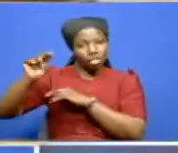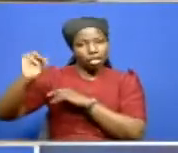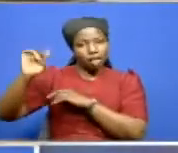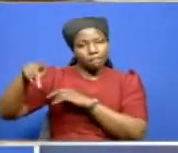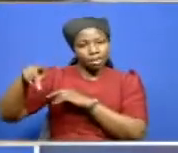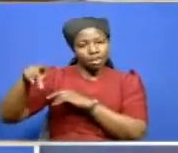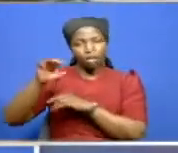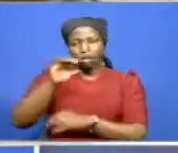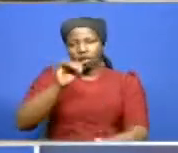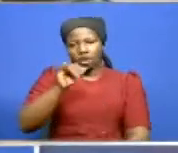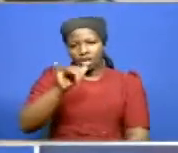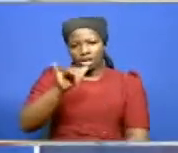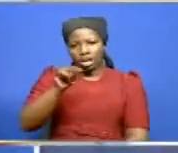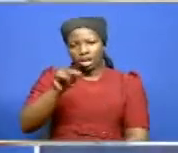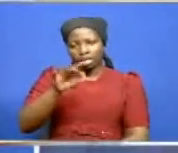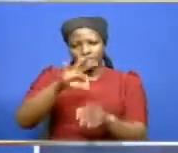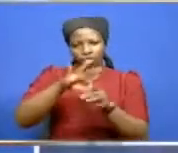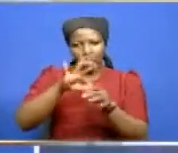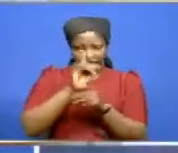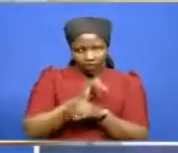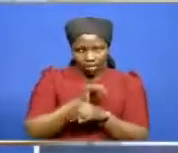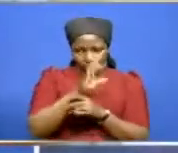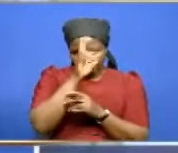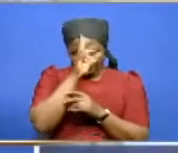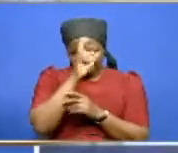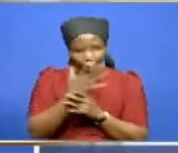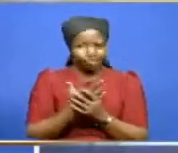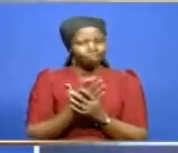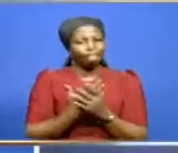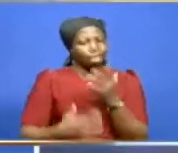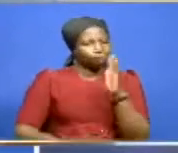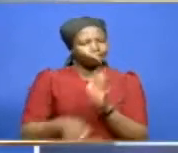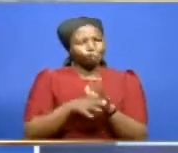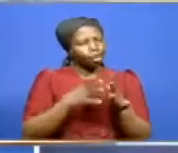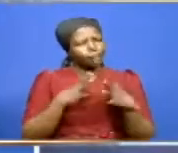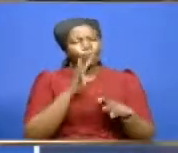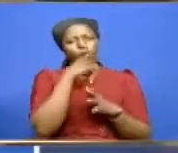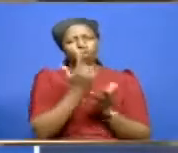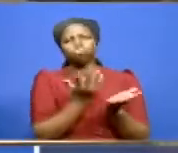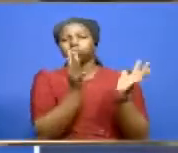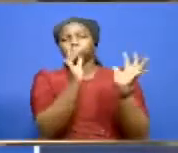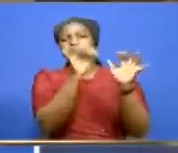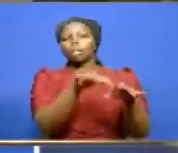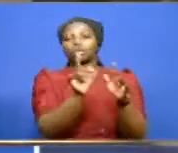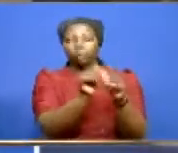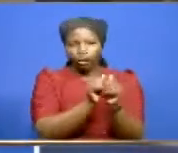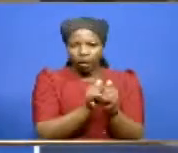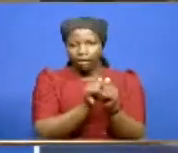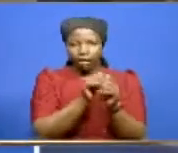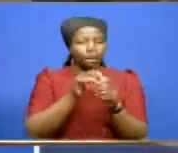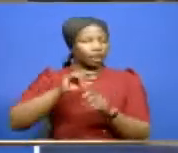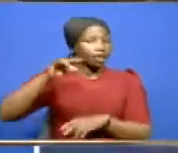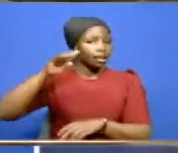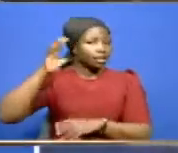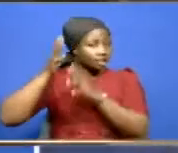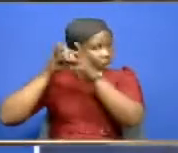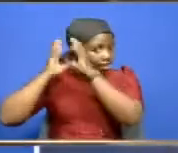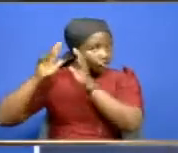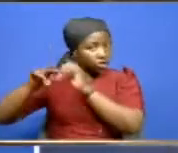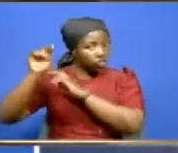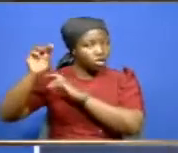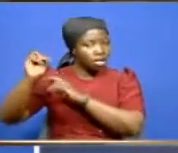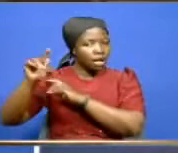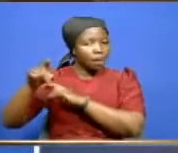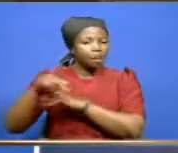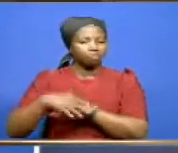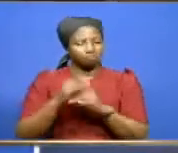his vote, police had to disperse a crowd. The Kilifi North MP accused the ODM party of attempting to